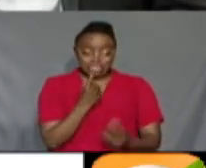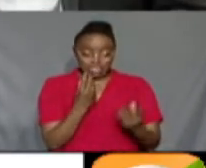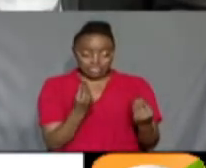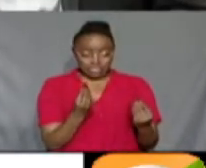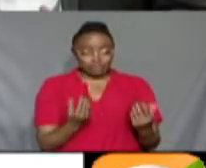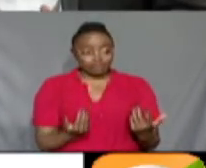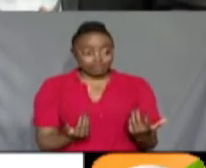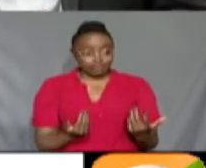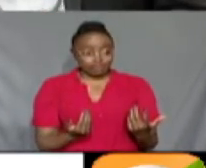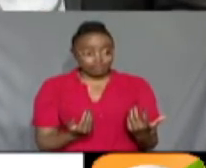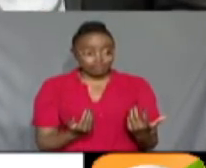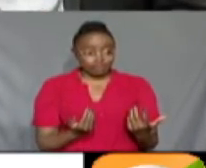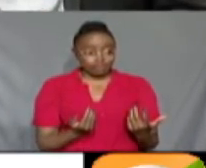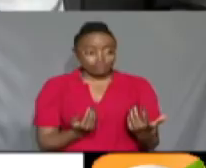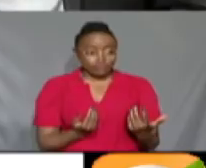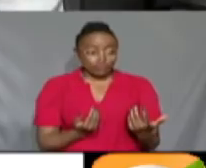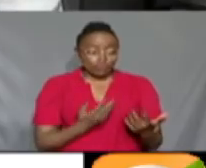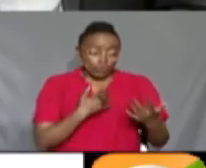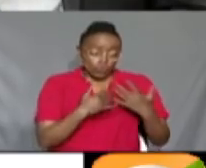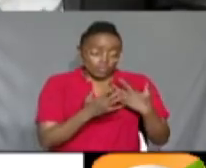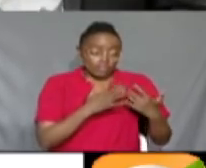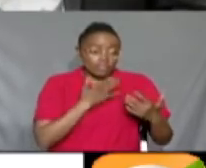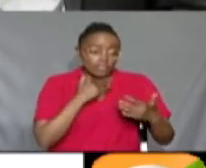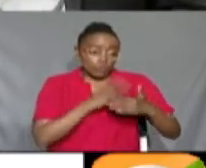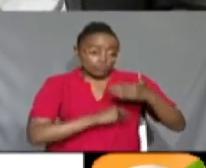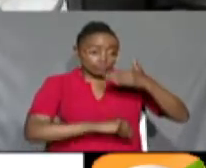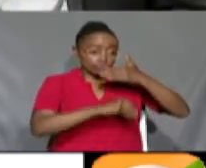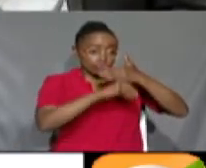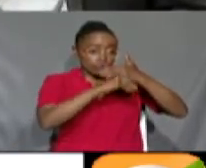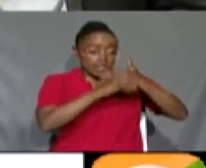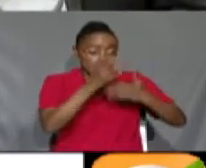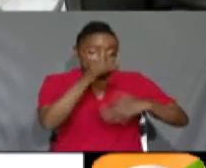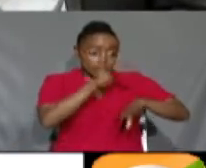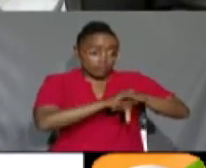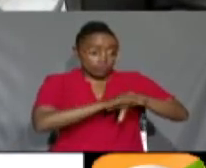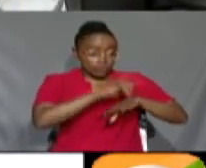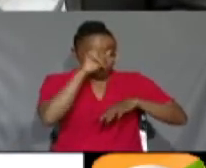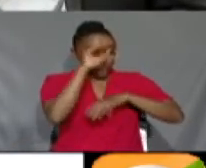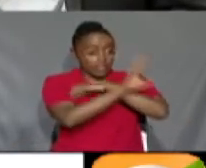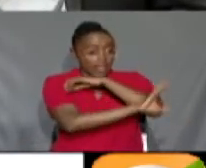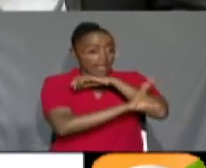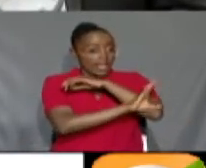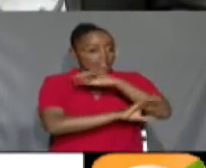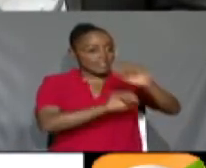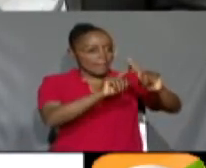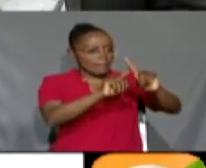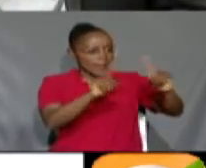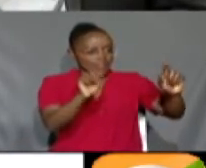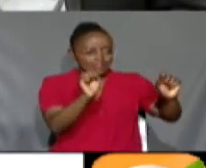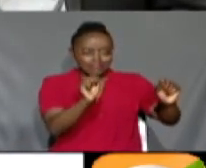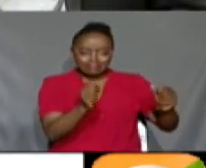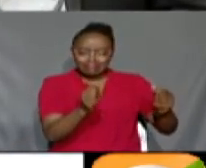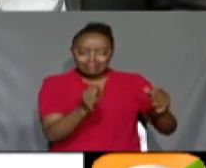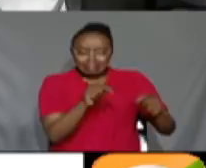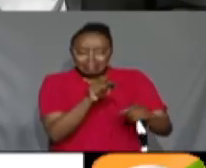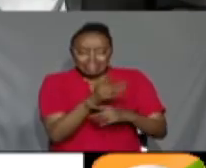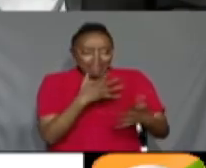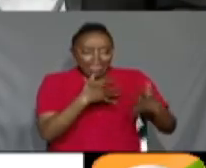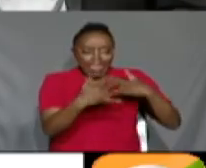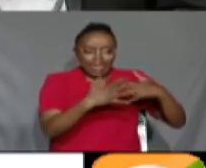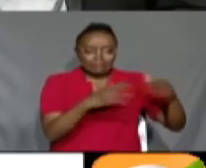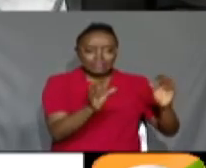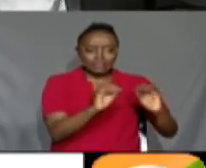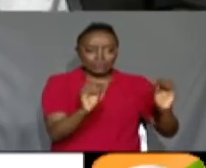it actually, even what they may want to add could still be good for this country, But you cannot, it's not in vacuum. You have to